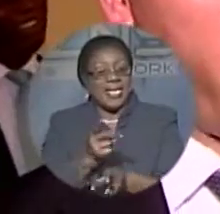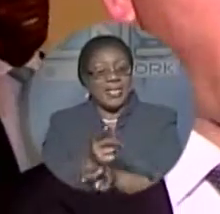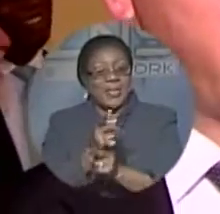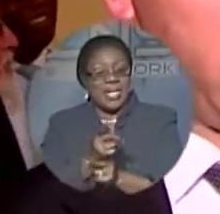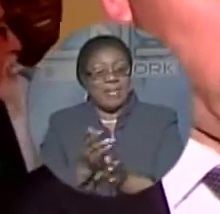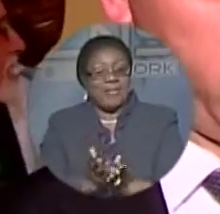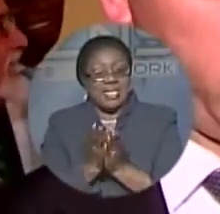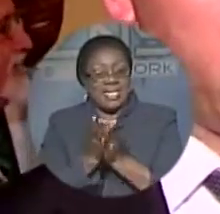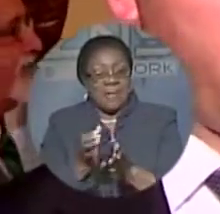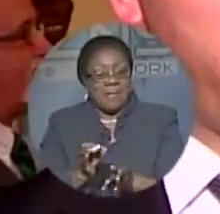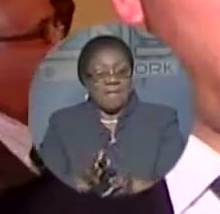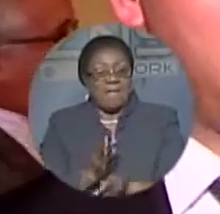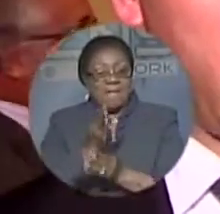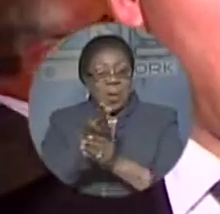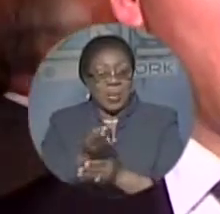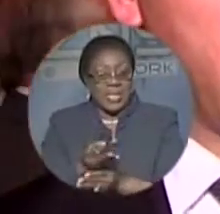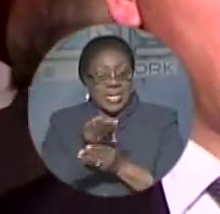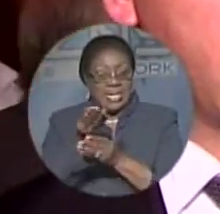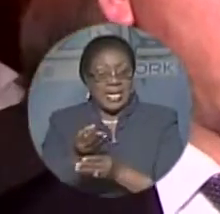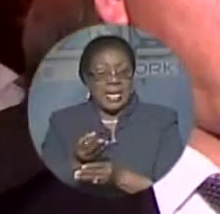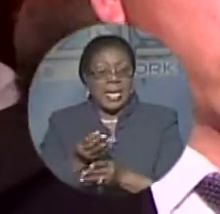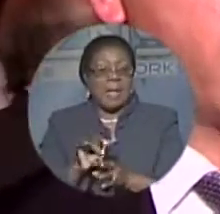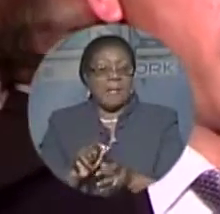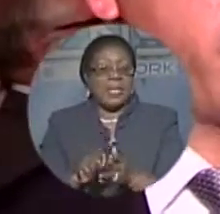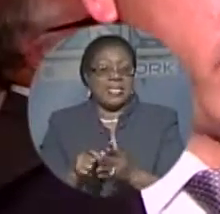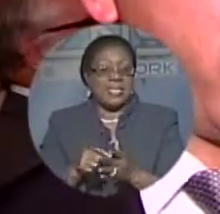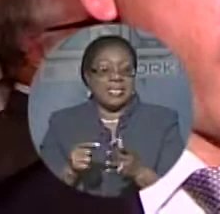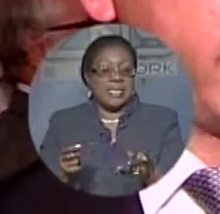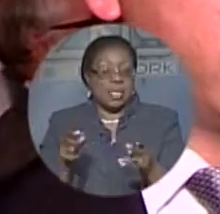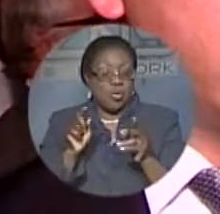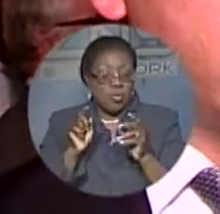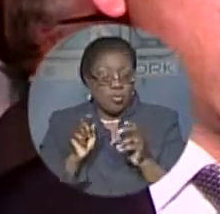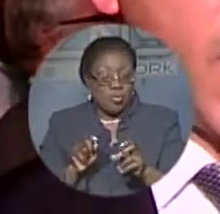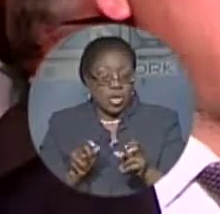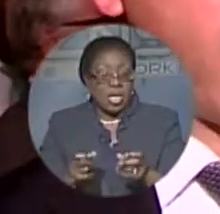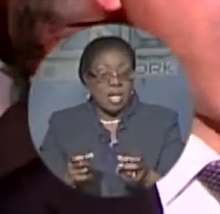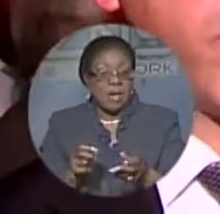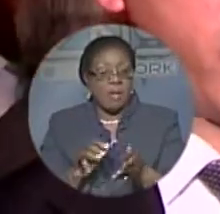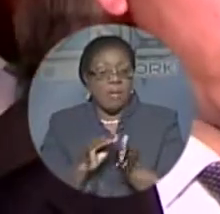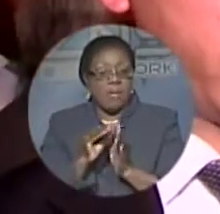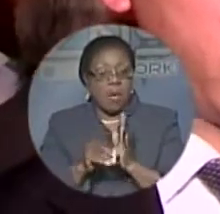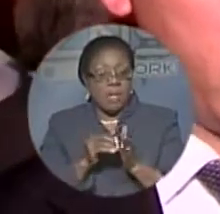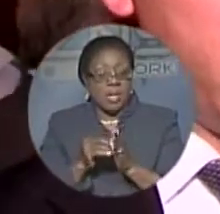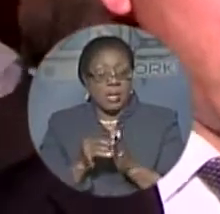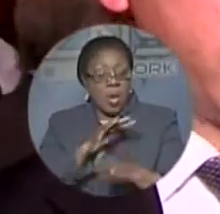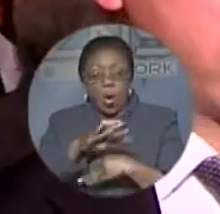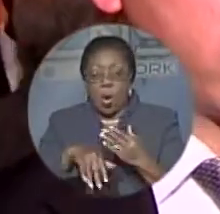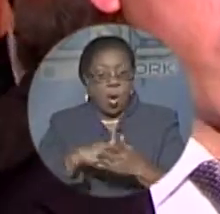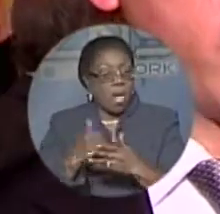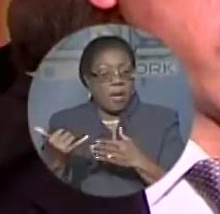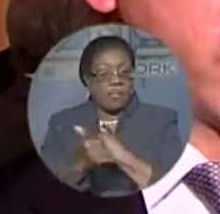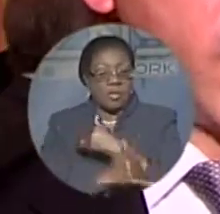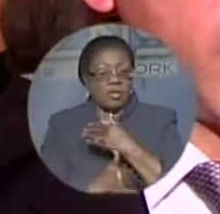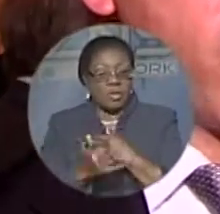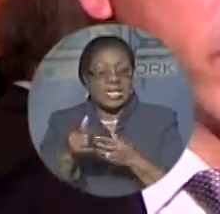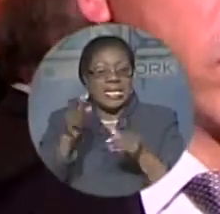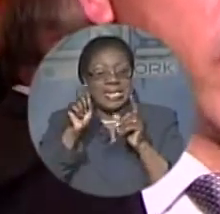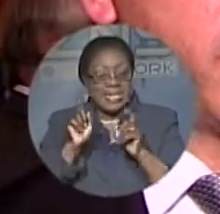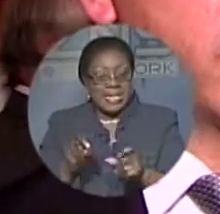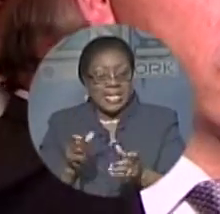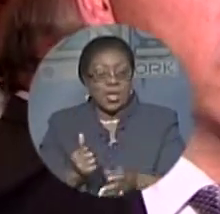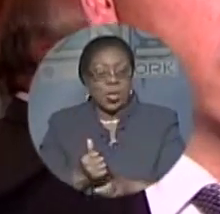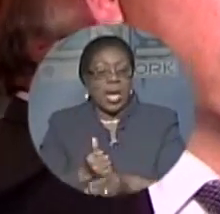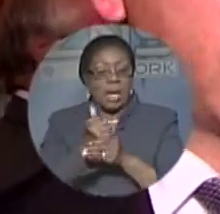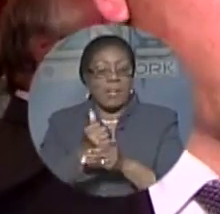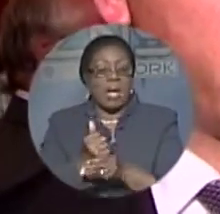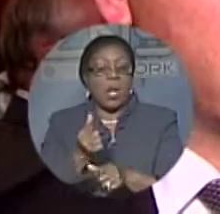ship floating, you know, because this is a crucial moment for the humanity, and all of the countries need to help and work